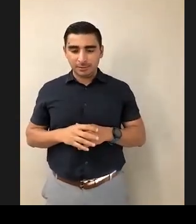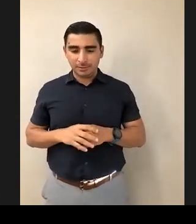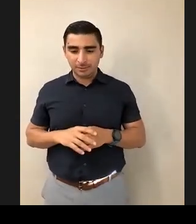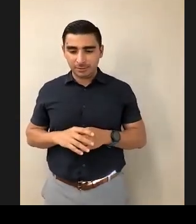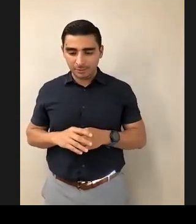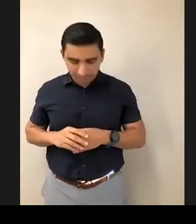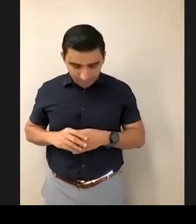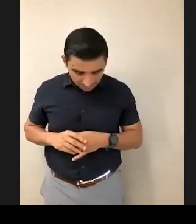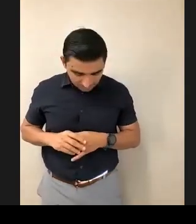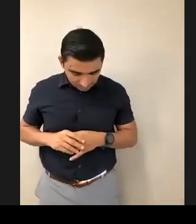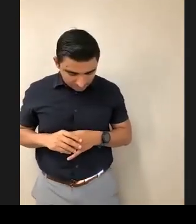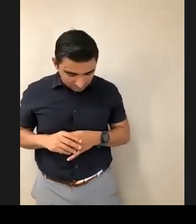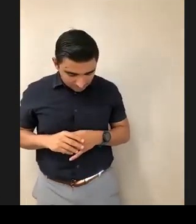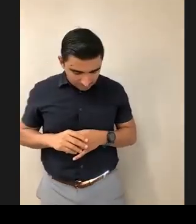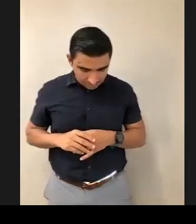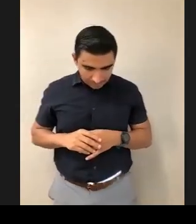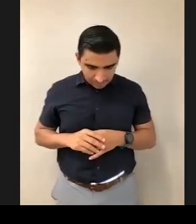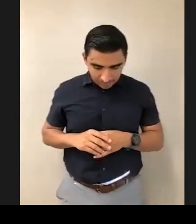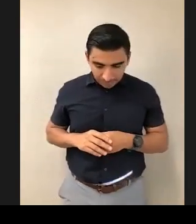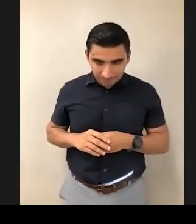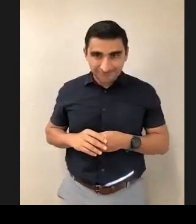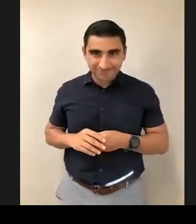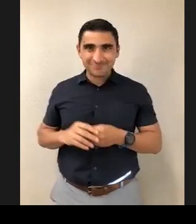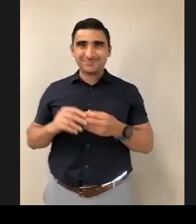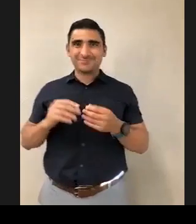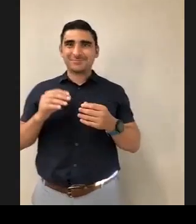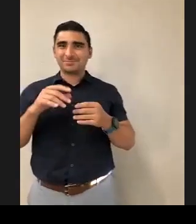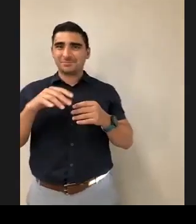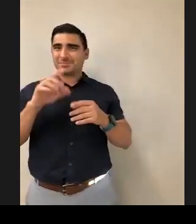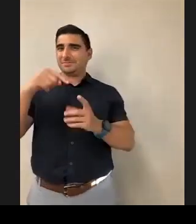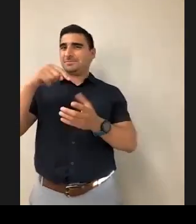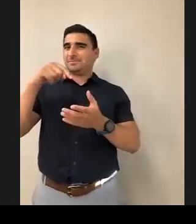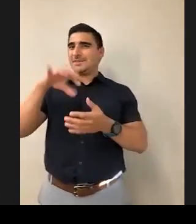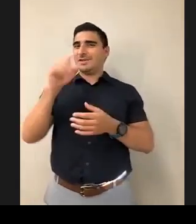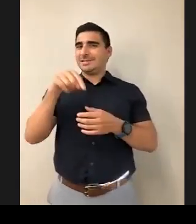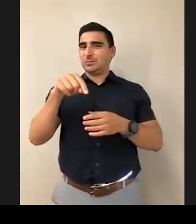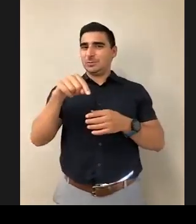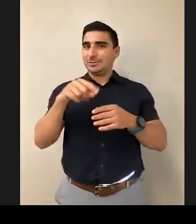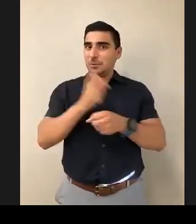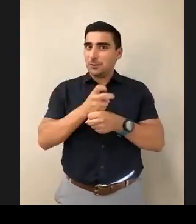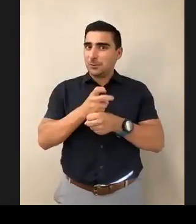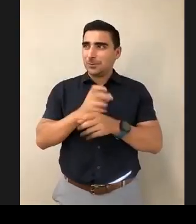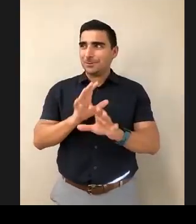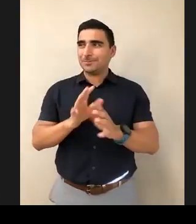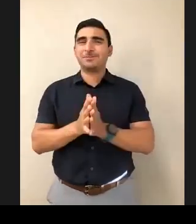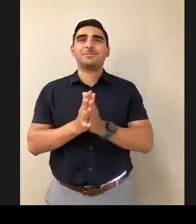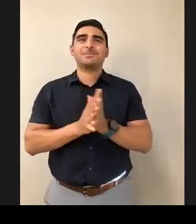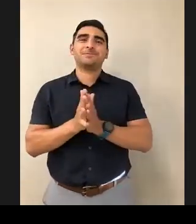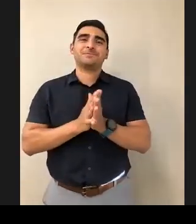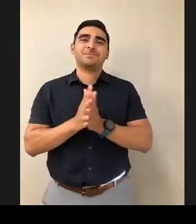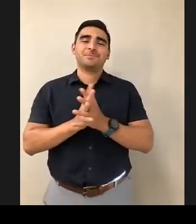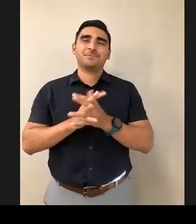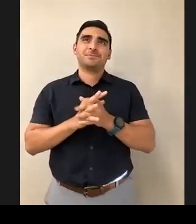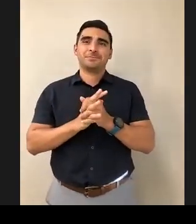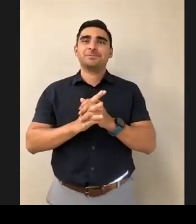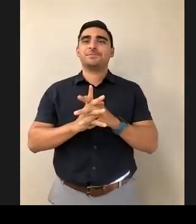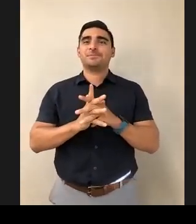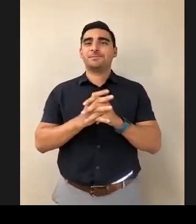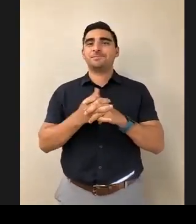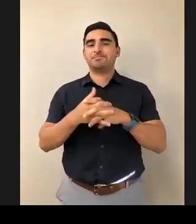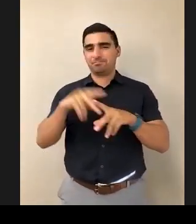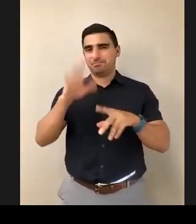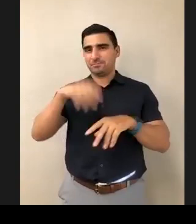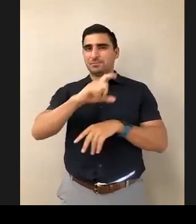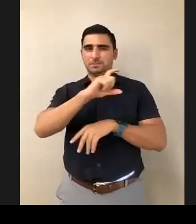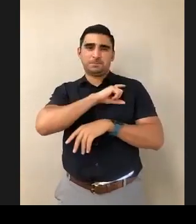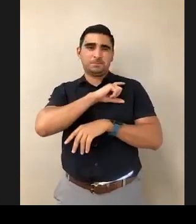We'll go with this one. It's hard, people. In this work, we hear often